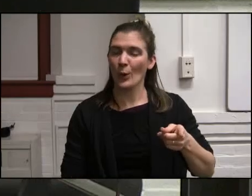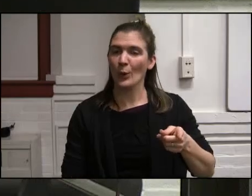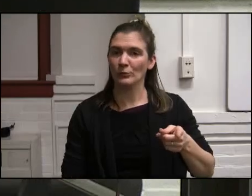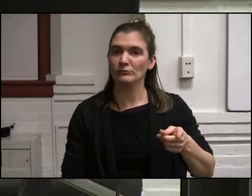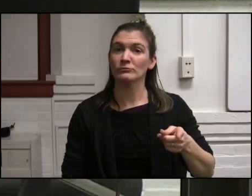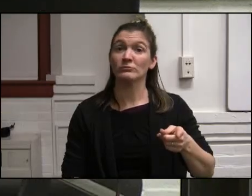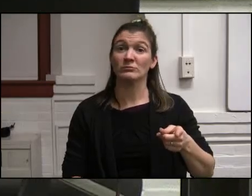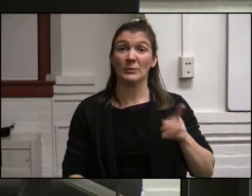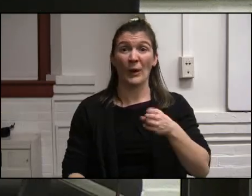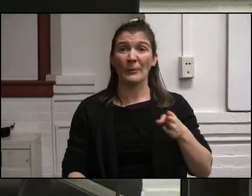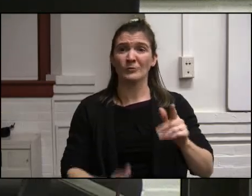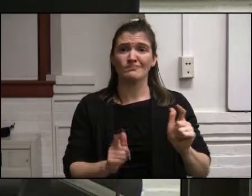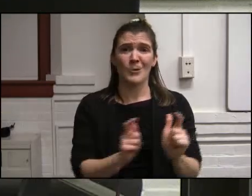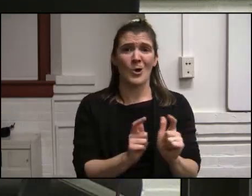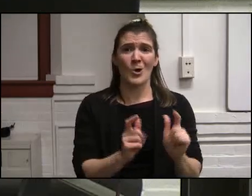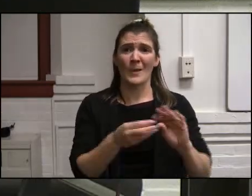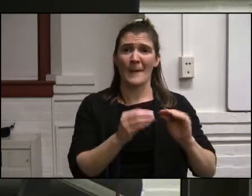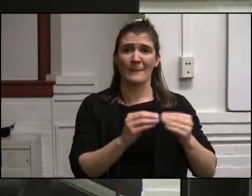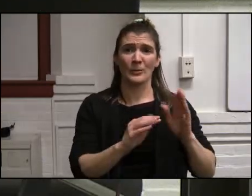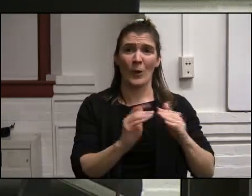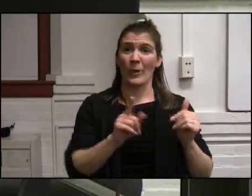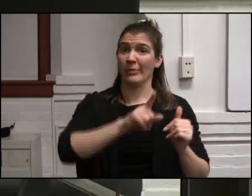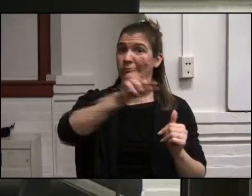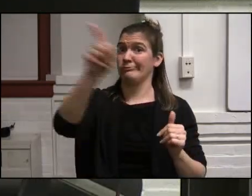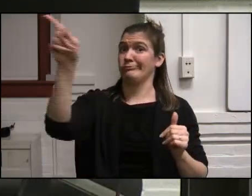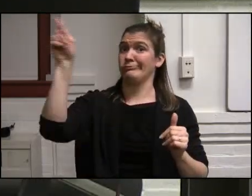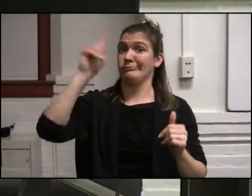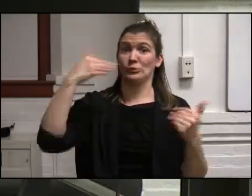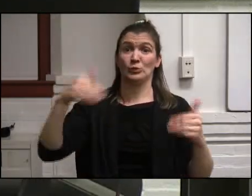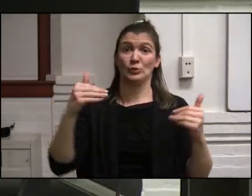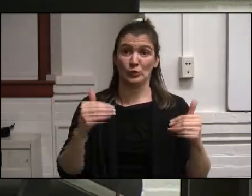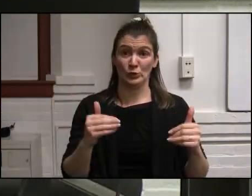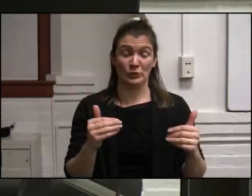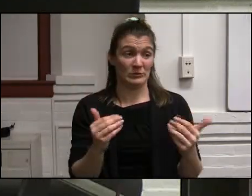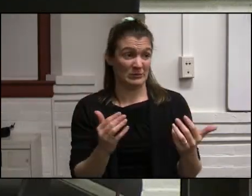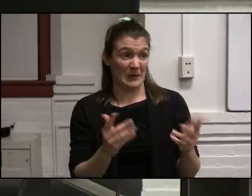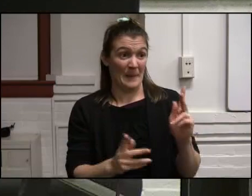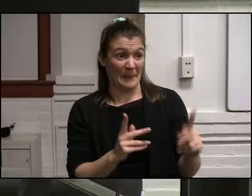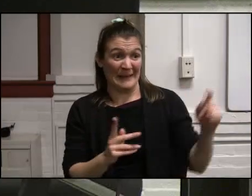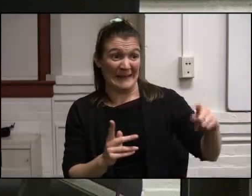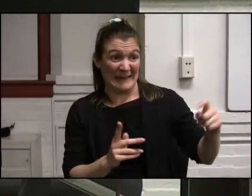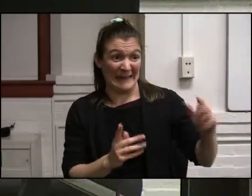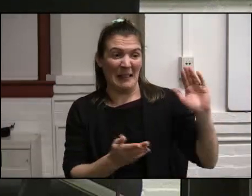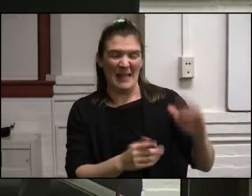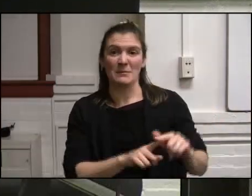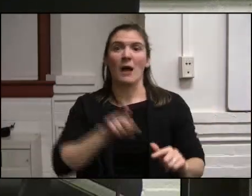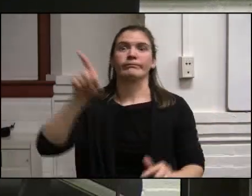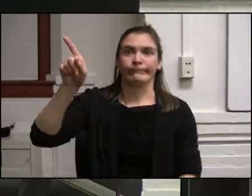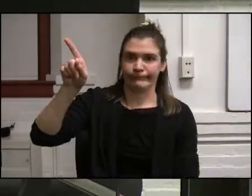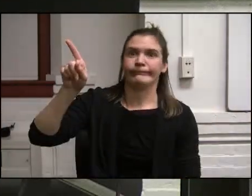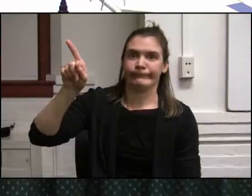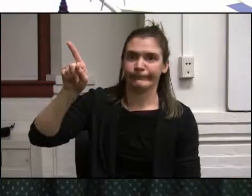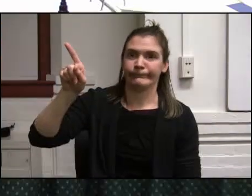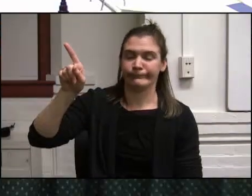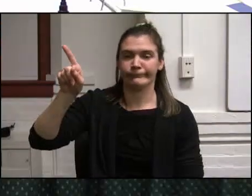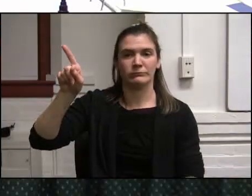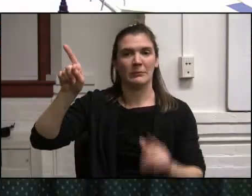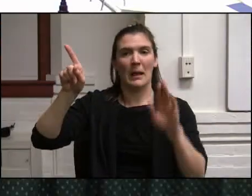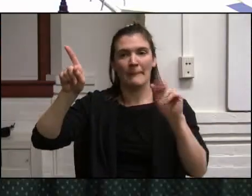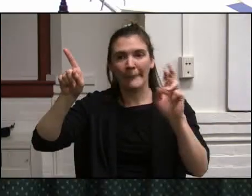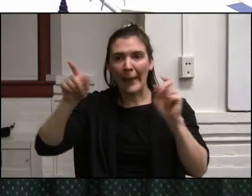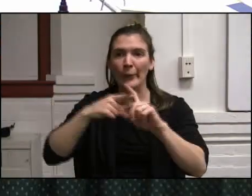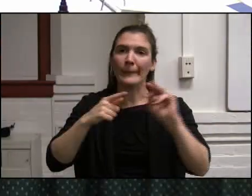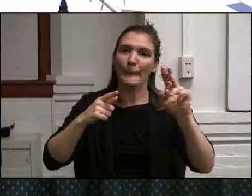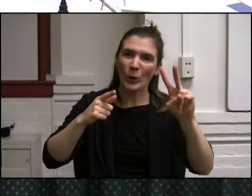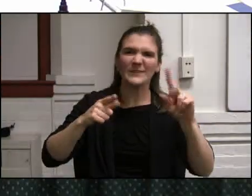and Brattleboro is a much smaller per capita population-wise. It would be much smaller than